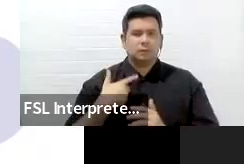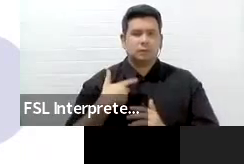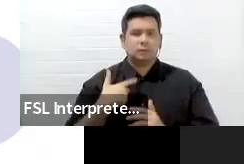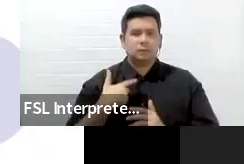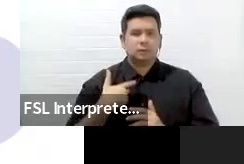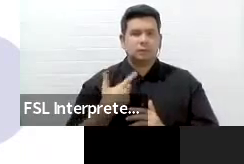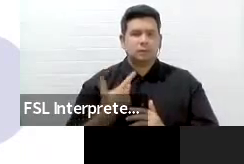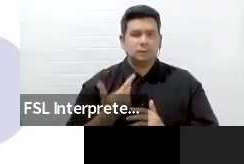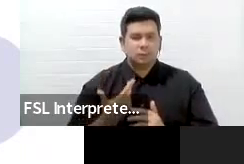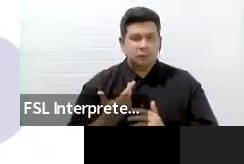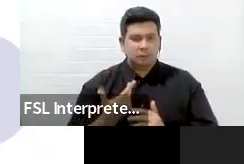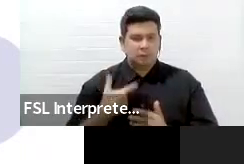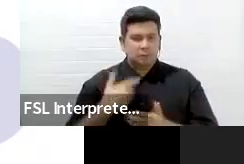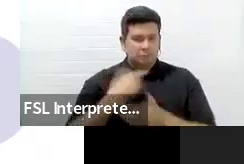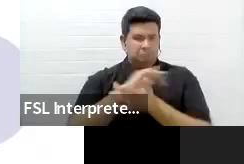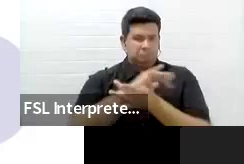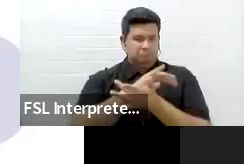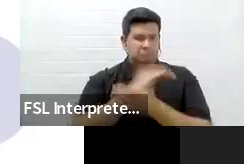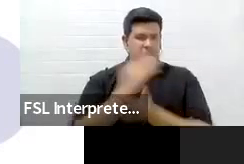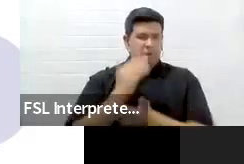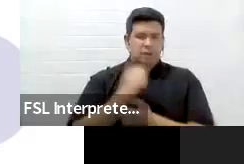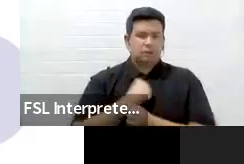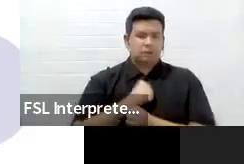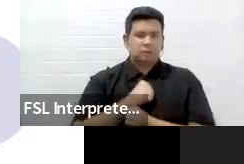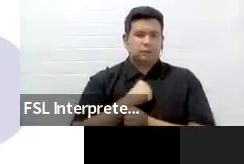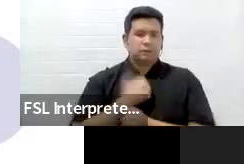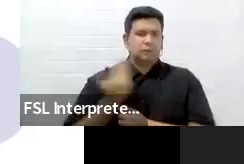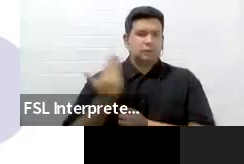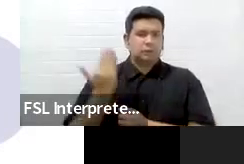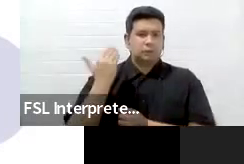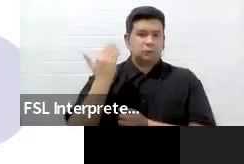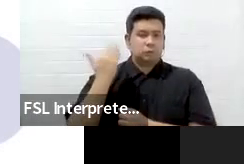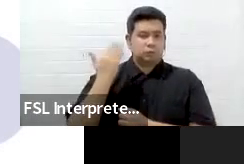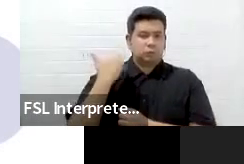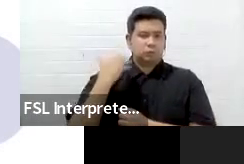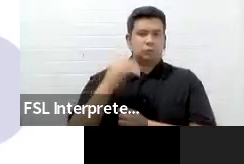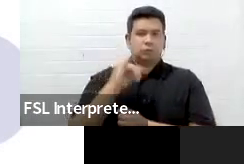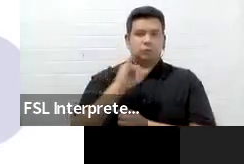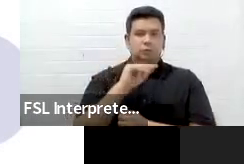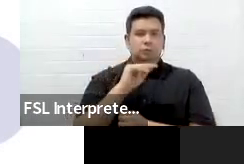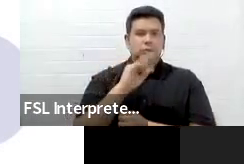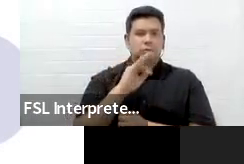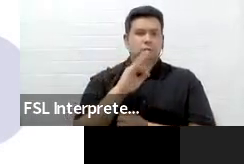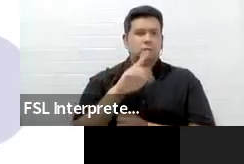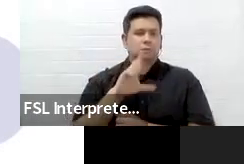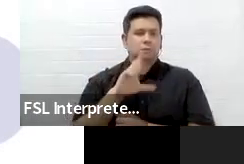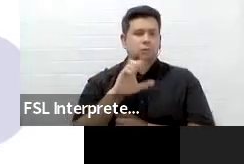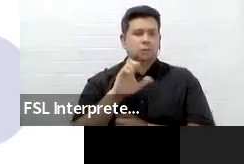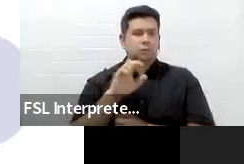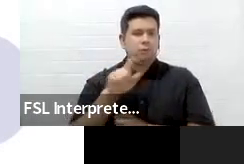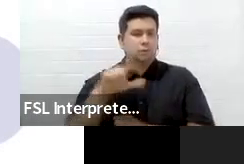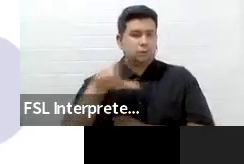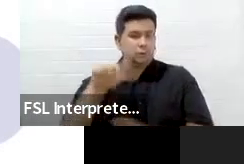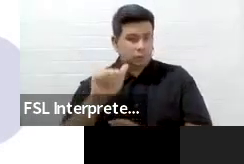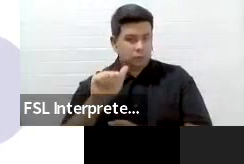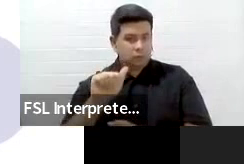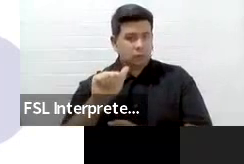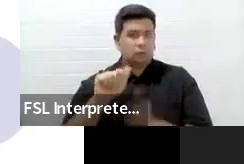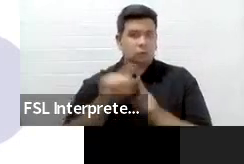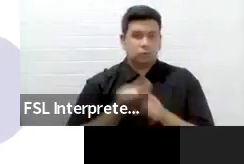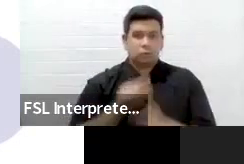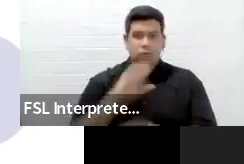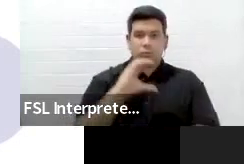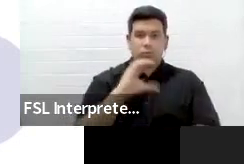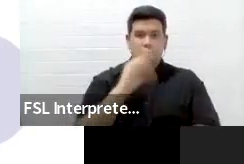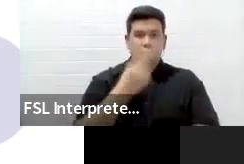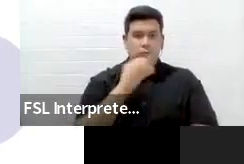the pandemic, not only by cholera but by influenza, but also by cholera a decade before, uh,